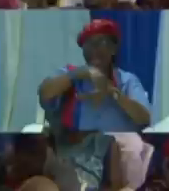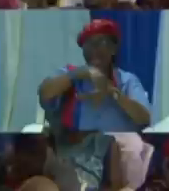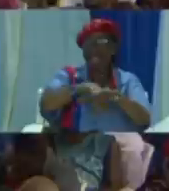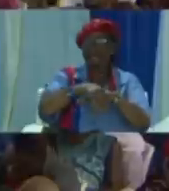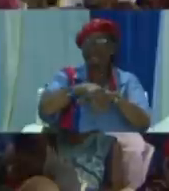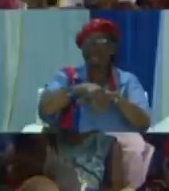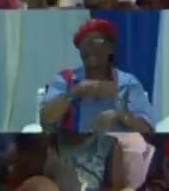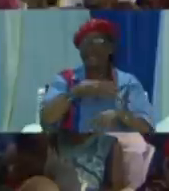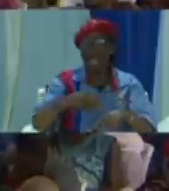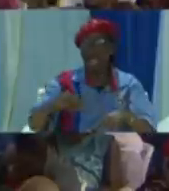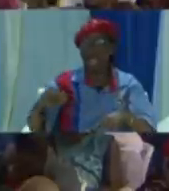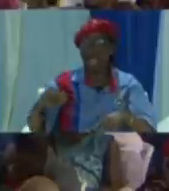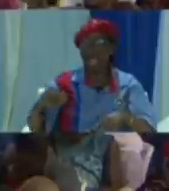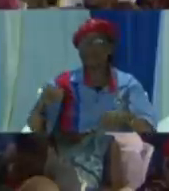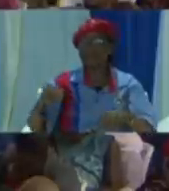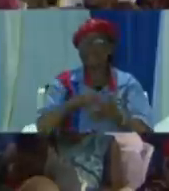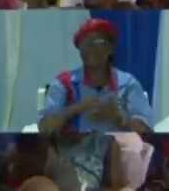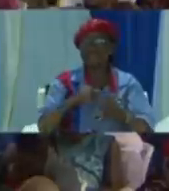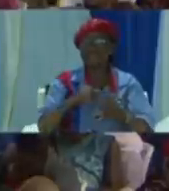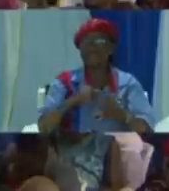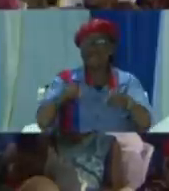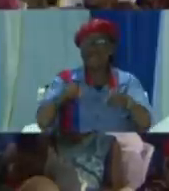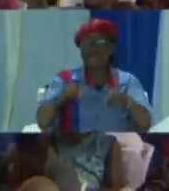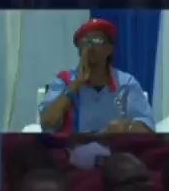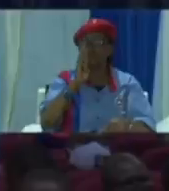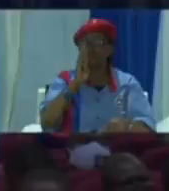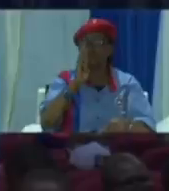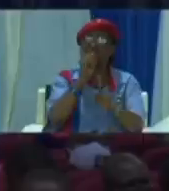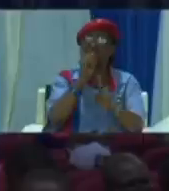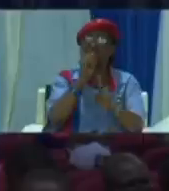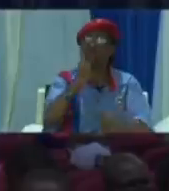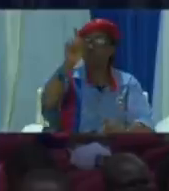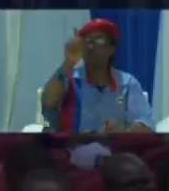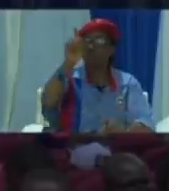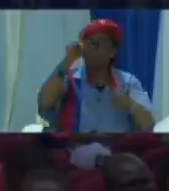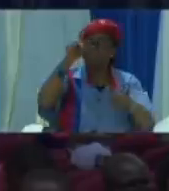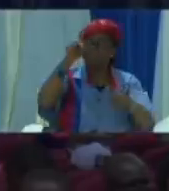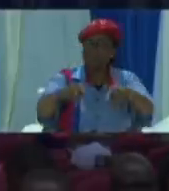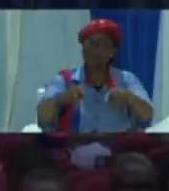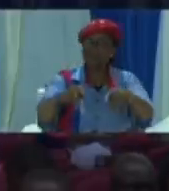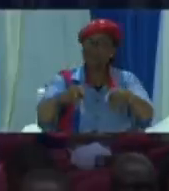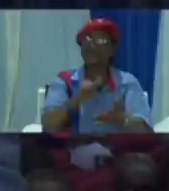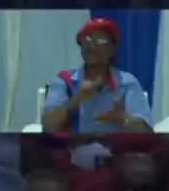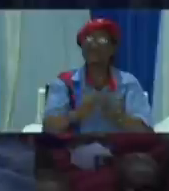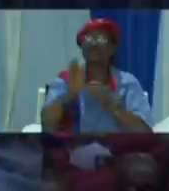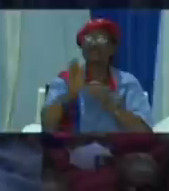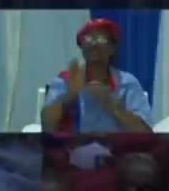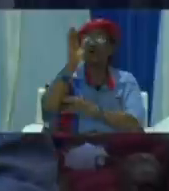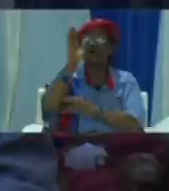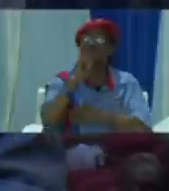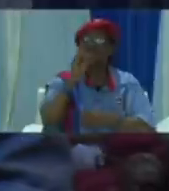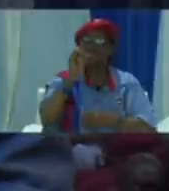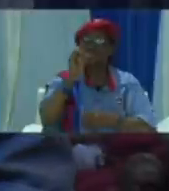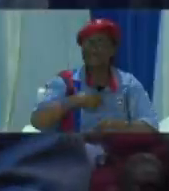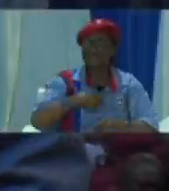could be just one fellow that God is interested in.